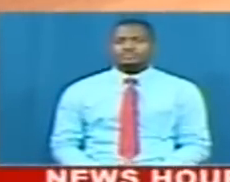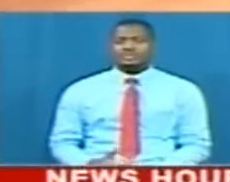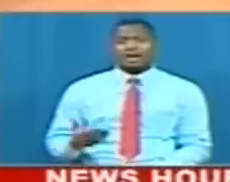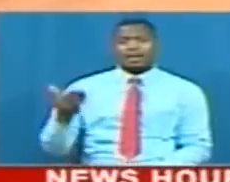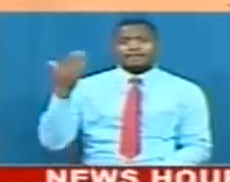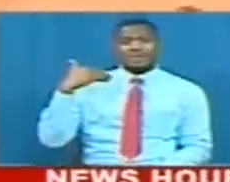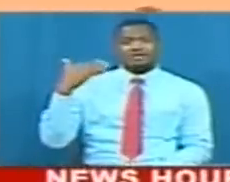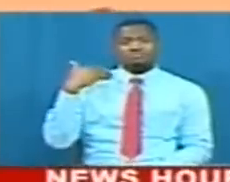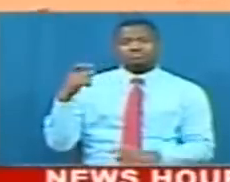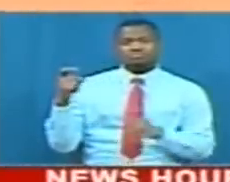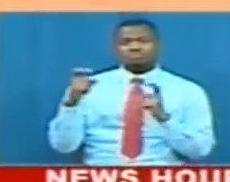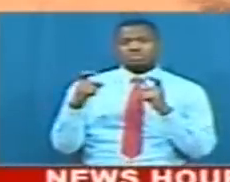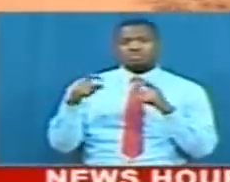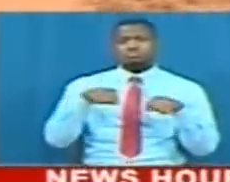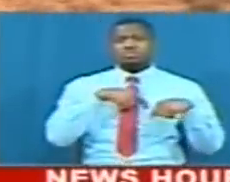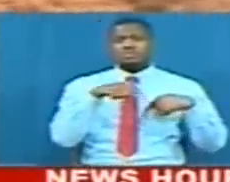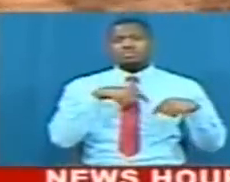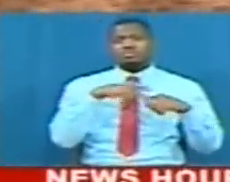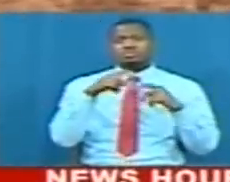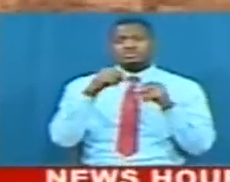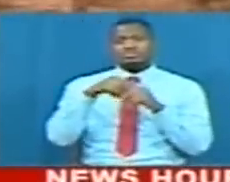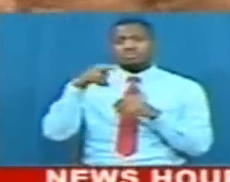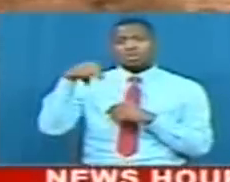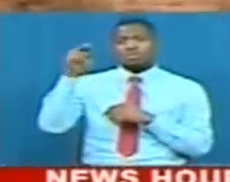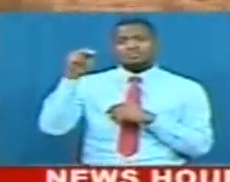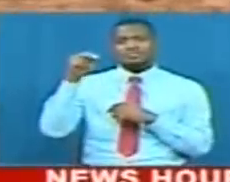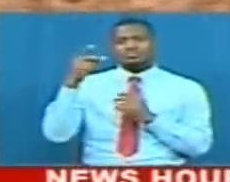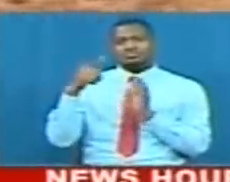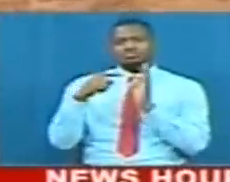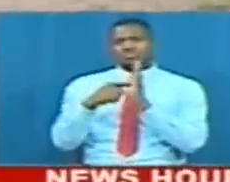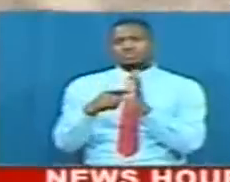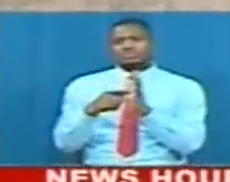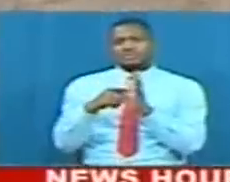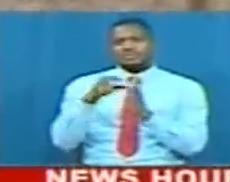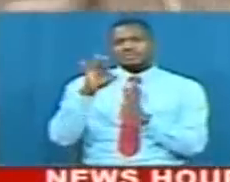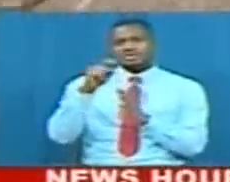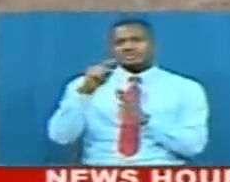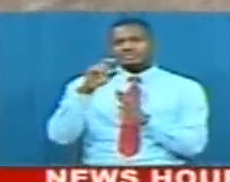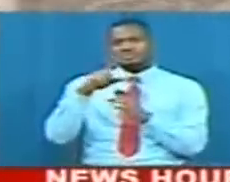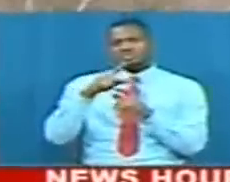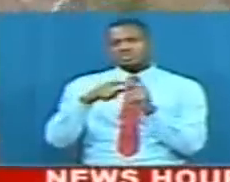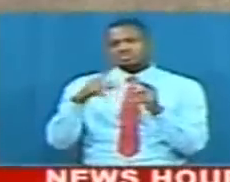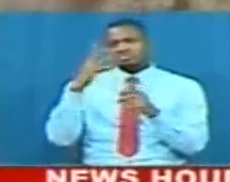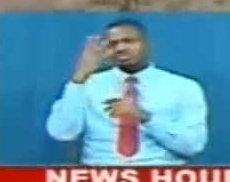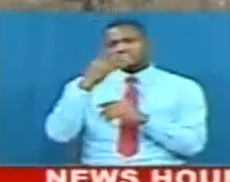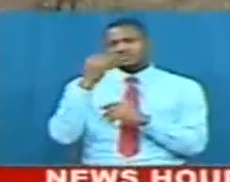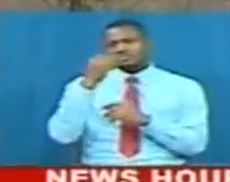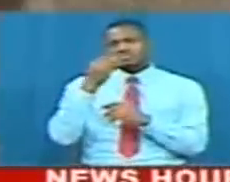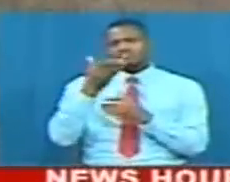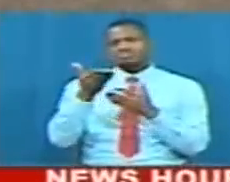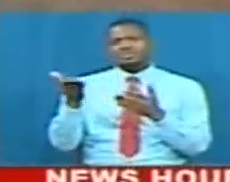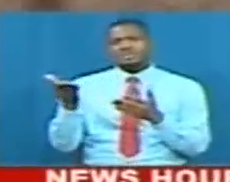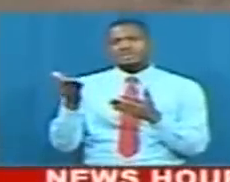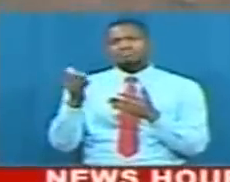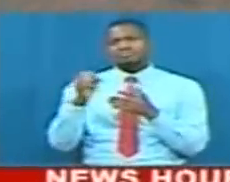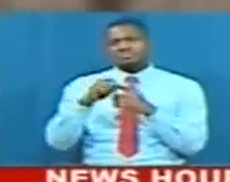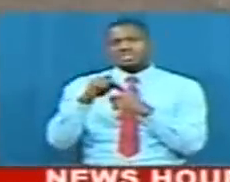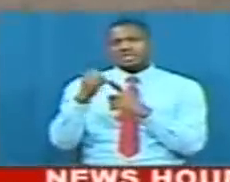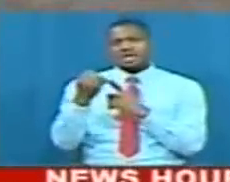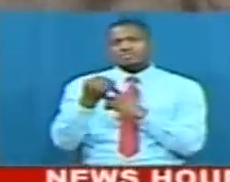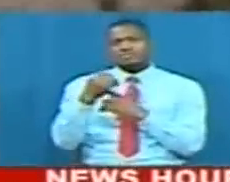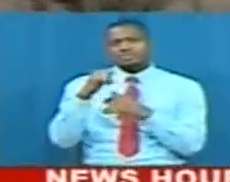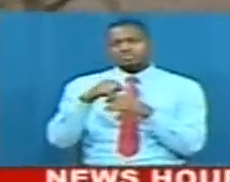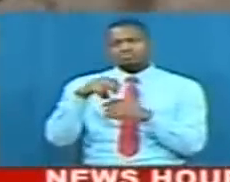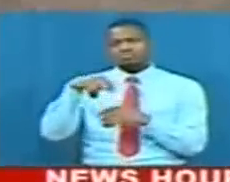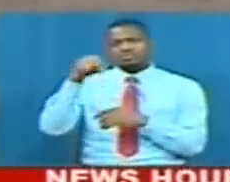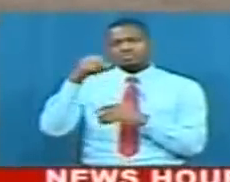The past conflict situation of Nankwanduri has served as a fake veil on some of the beautiful things in the